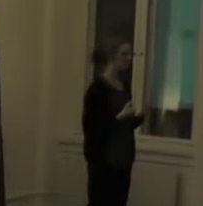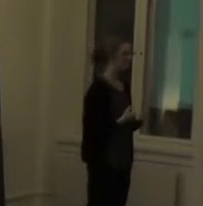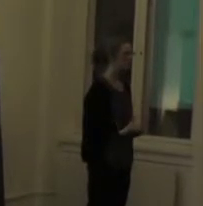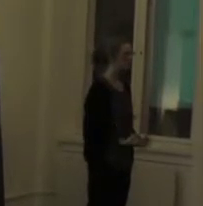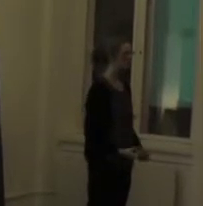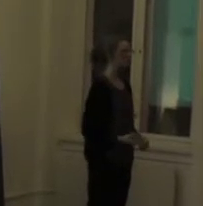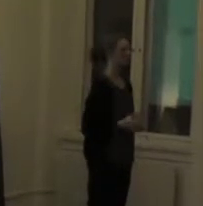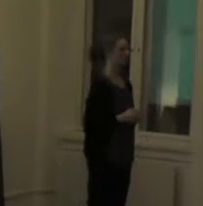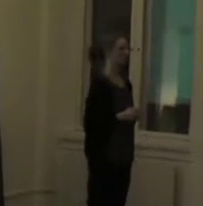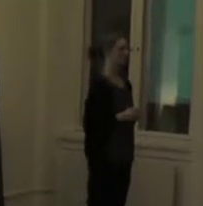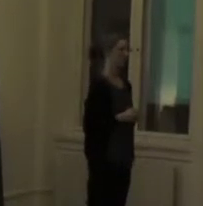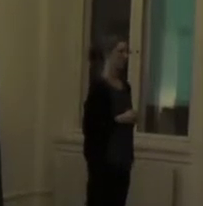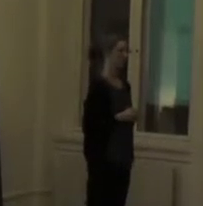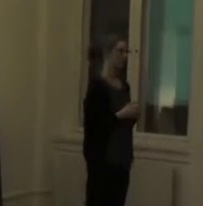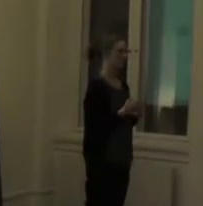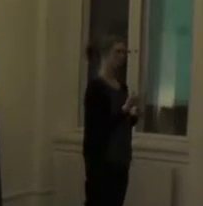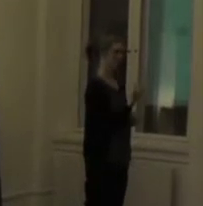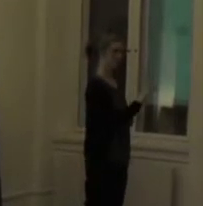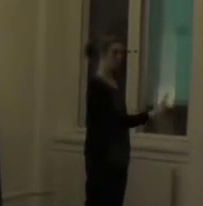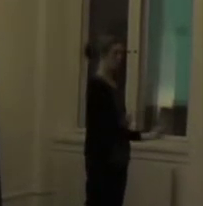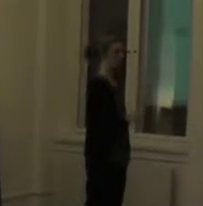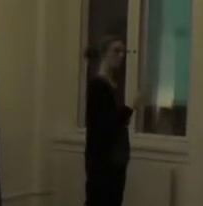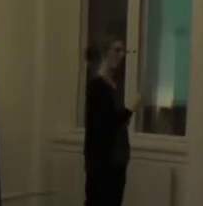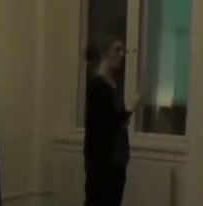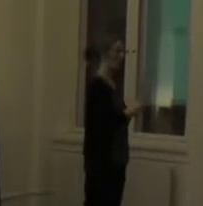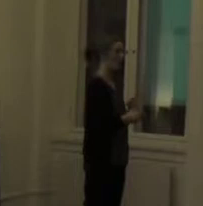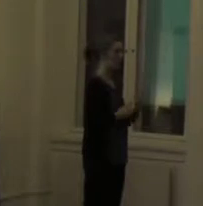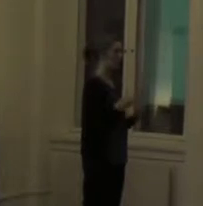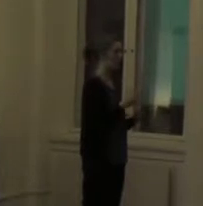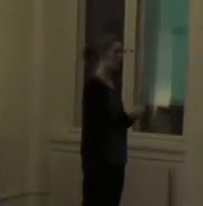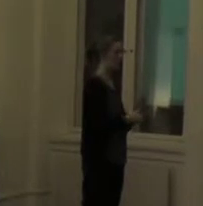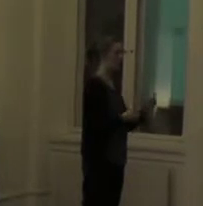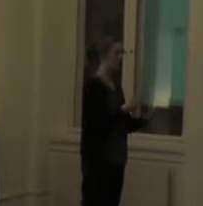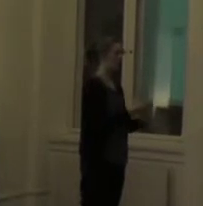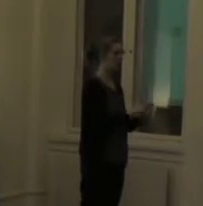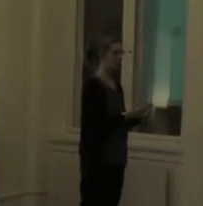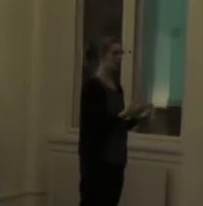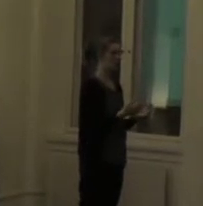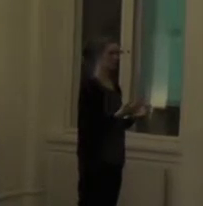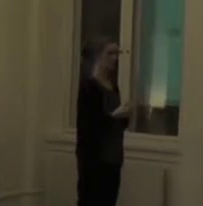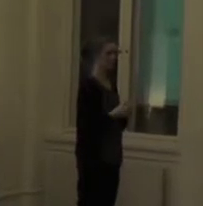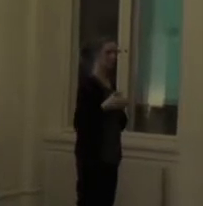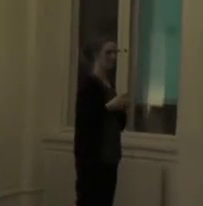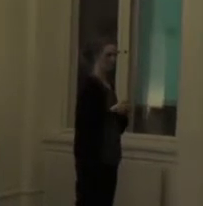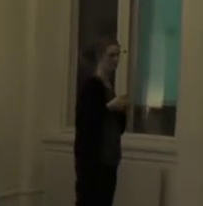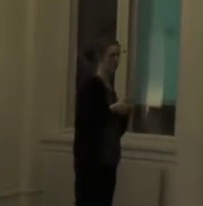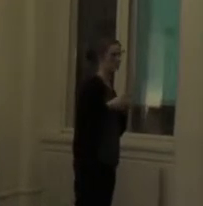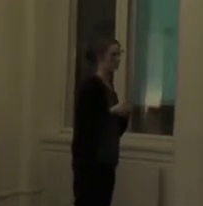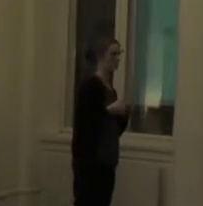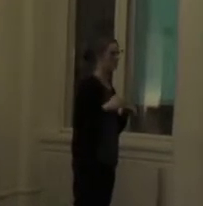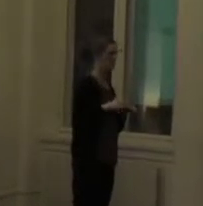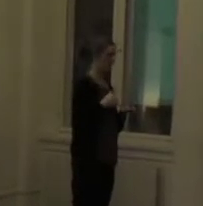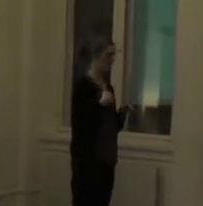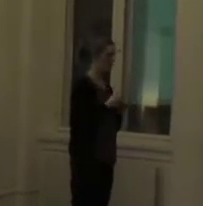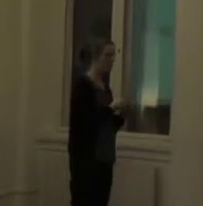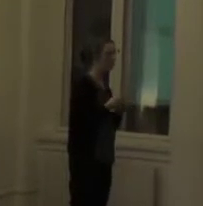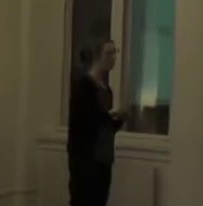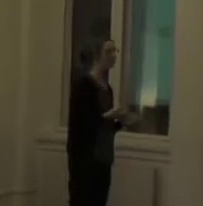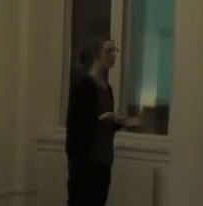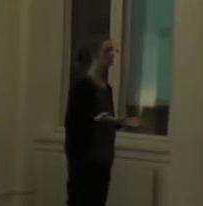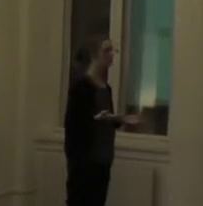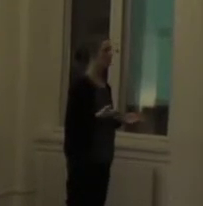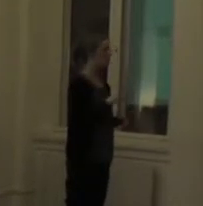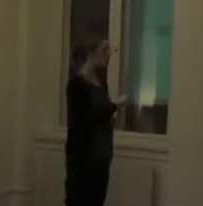you're just spending 5 to 6 years basically just chasing something that people, for